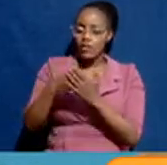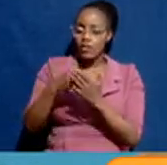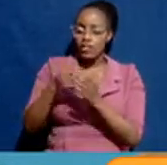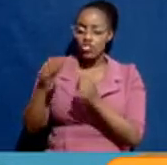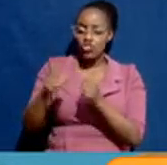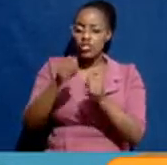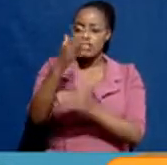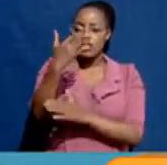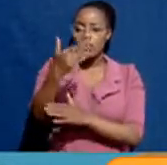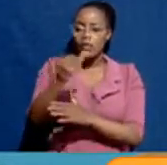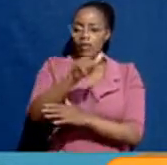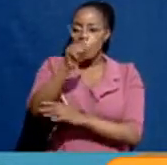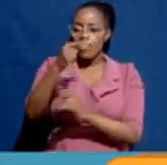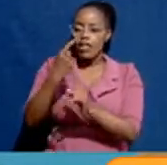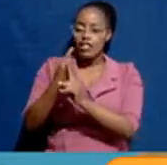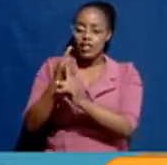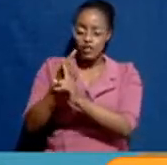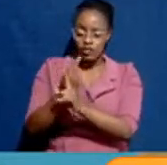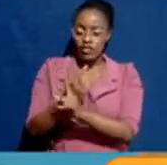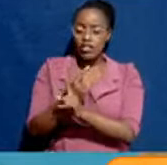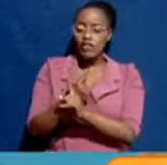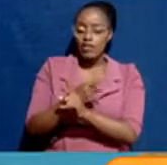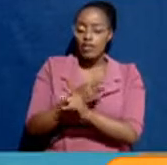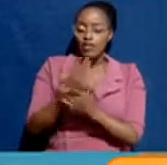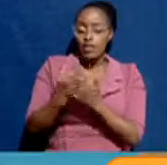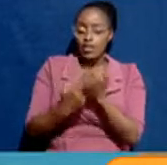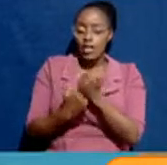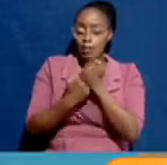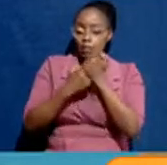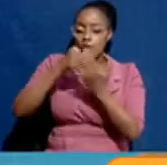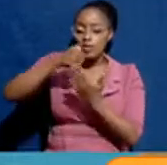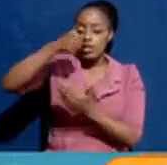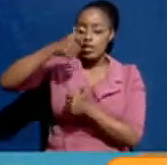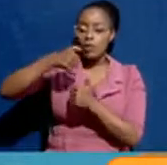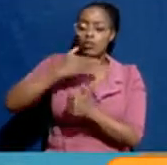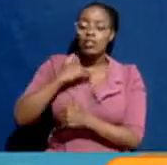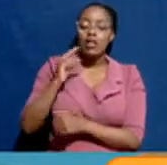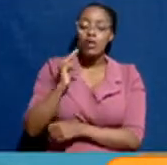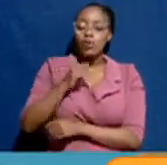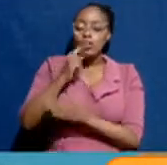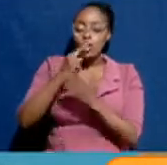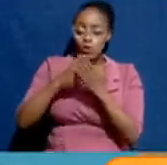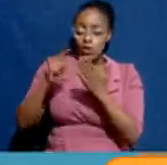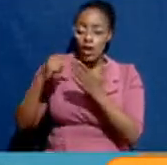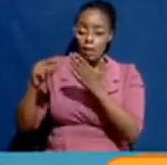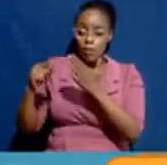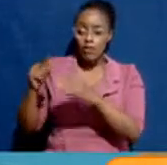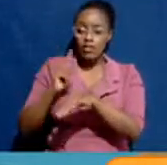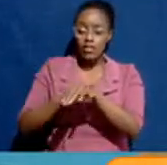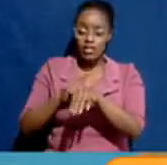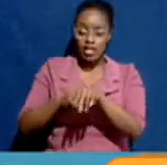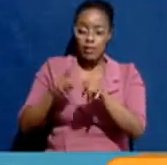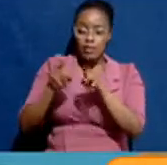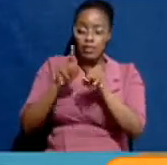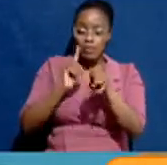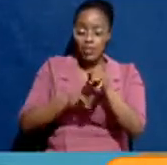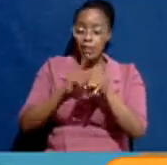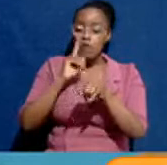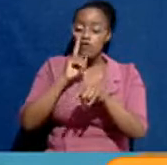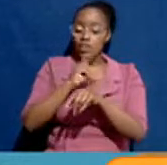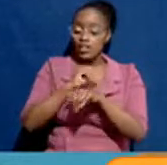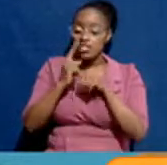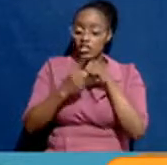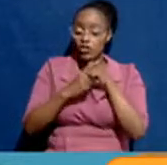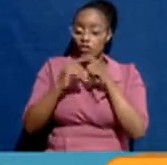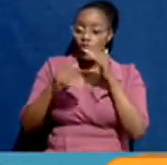papers and numerous supplementary budgets that they wished for us to pass them in time. And even now, because June is over, I think